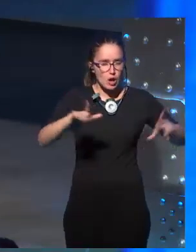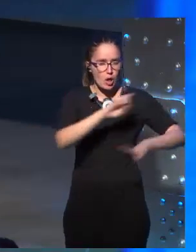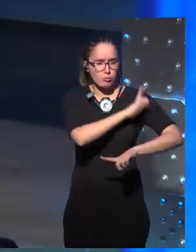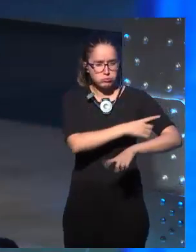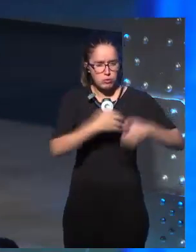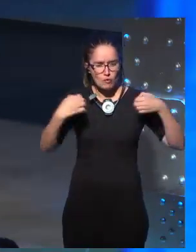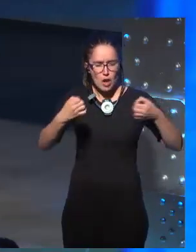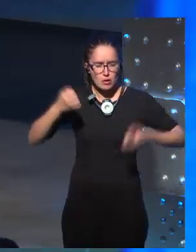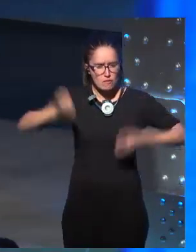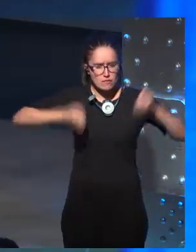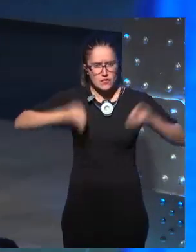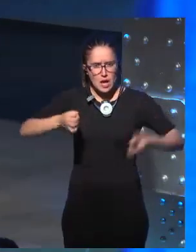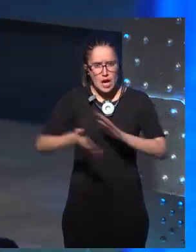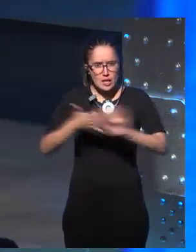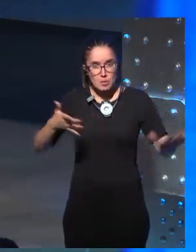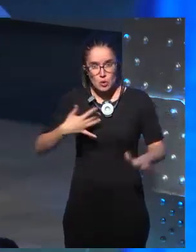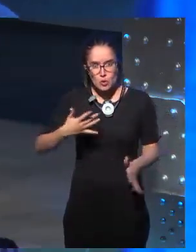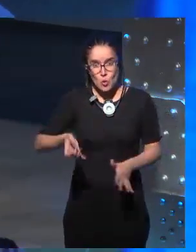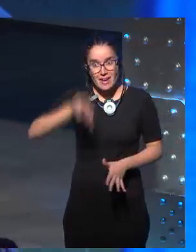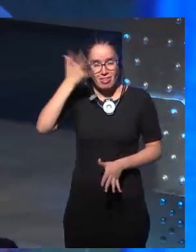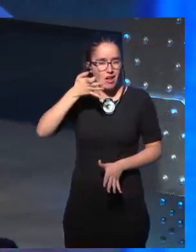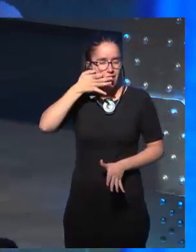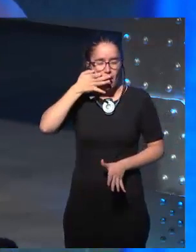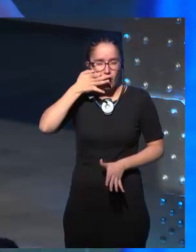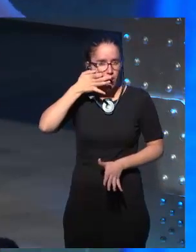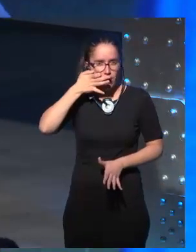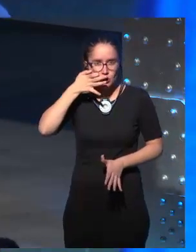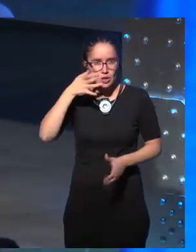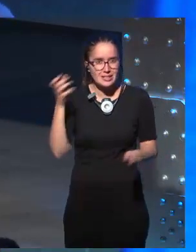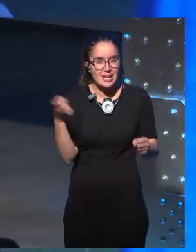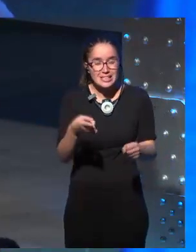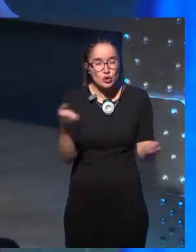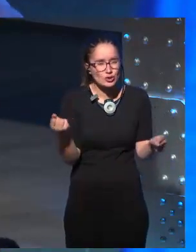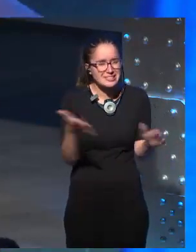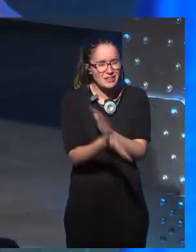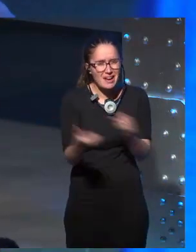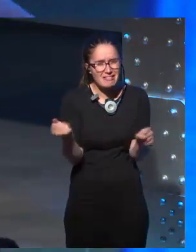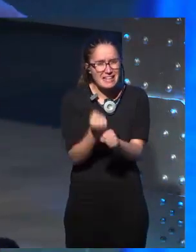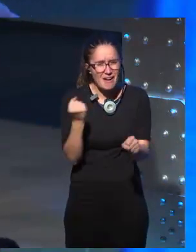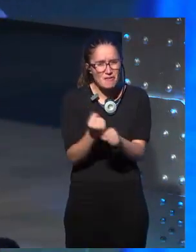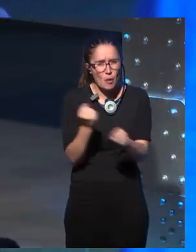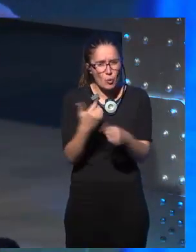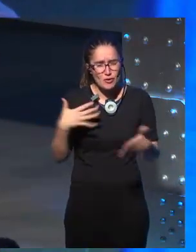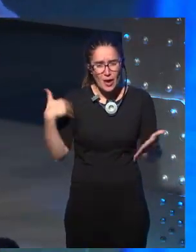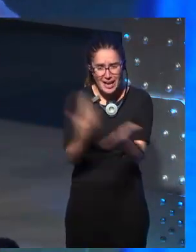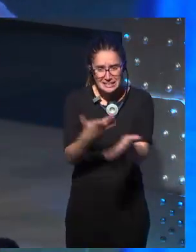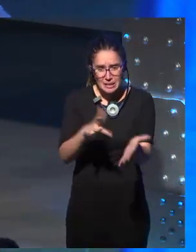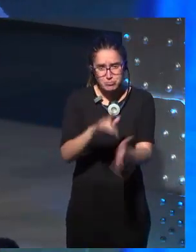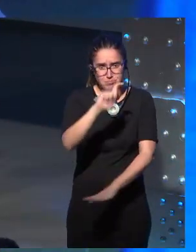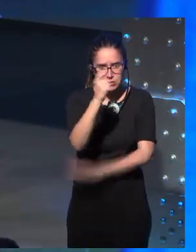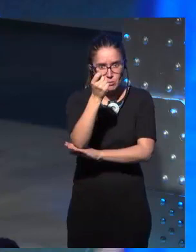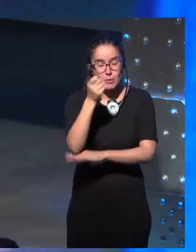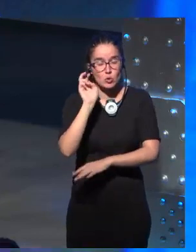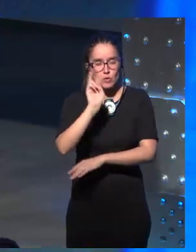don't necessarily have a real idea about how much work you need to give to get there, but you see what you would maybe be able to